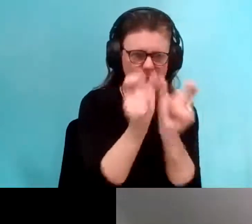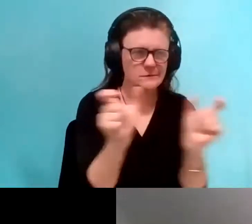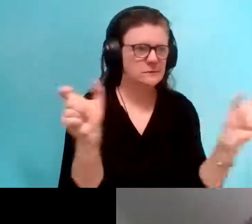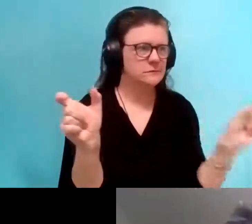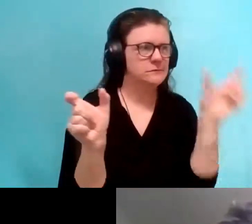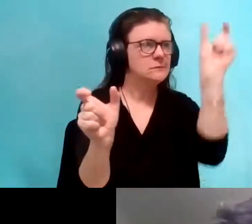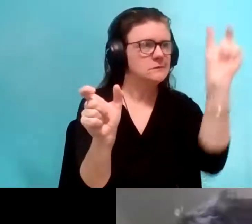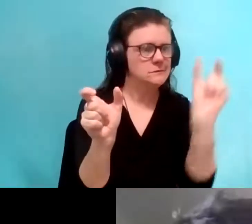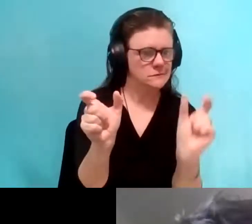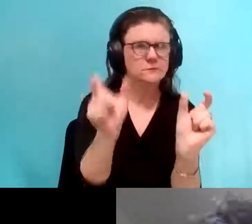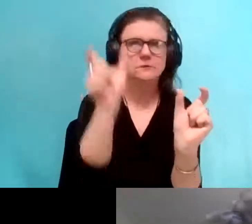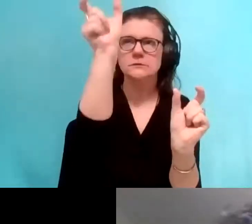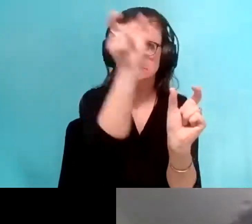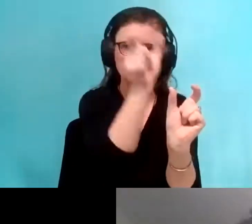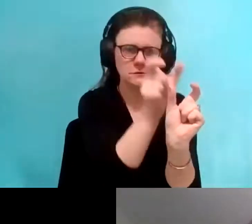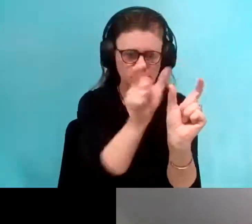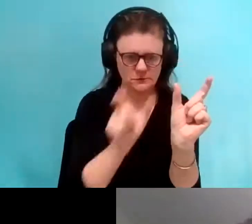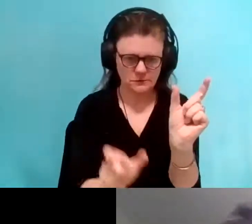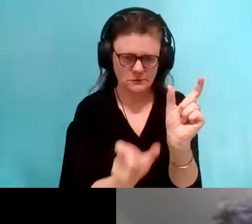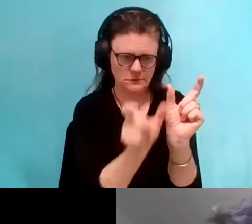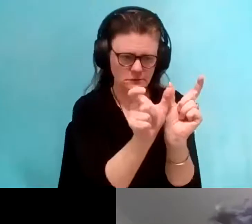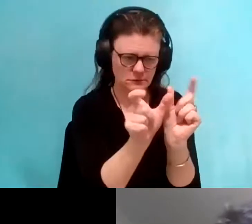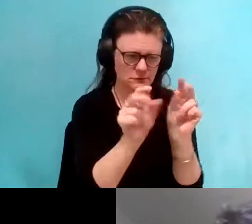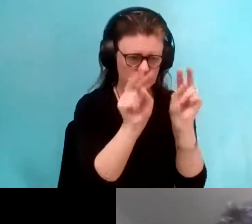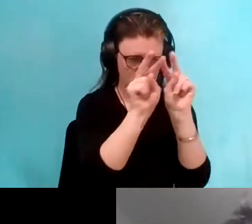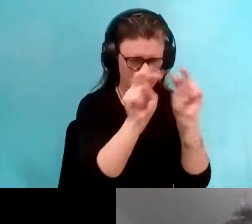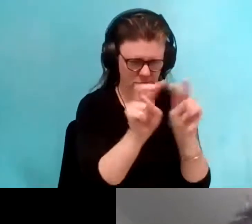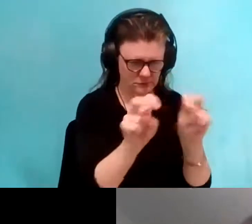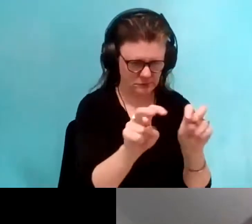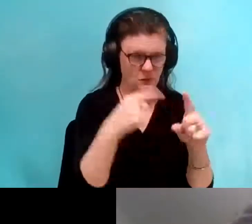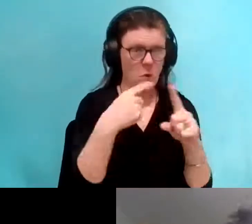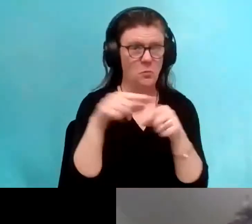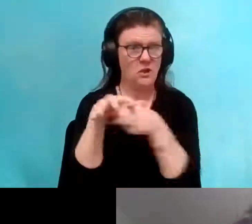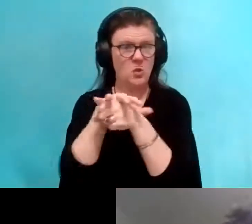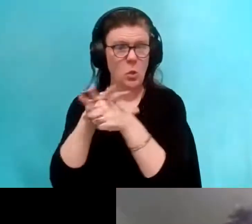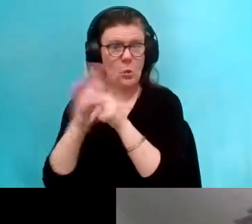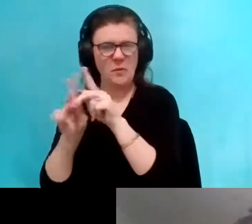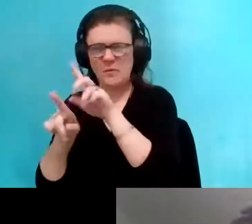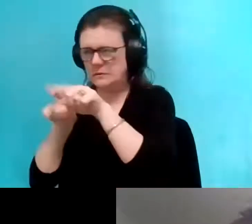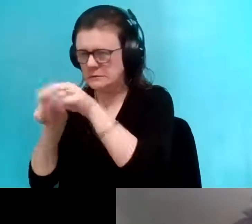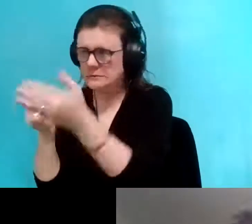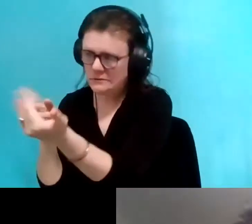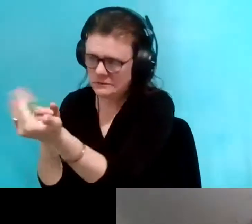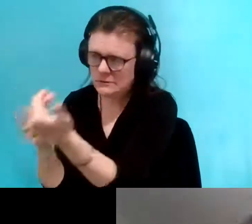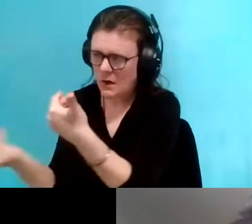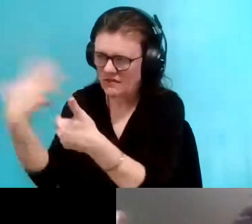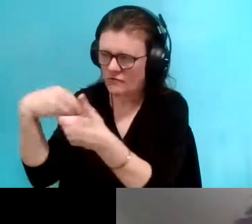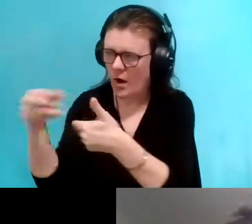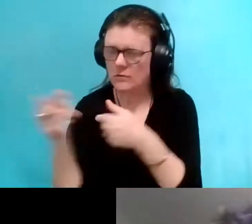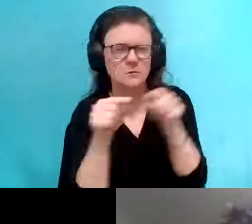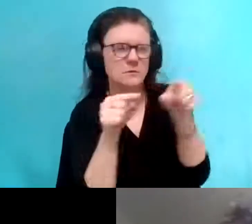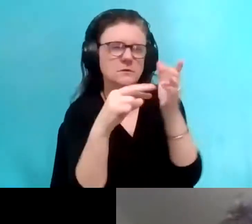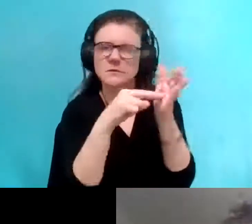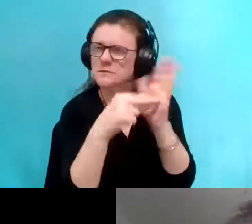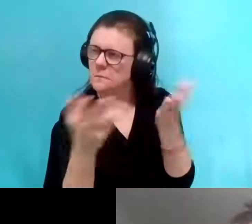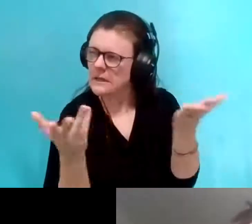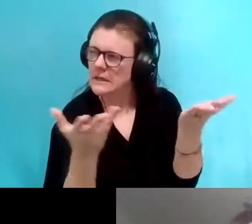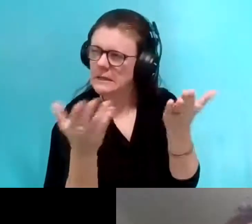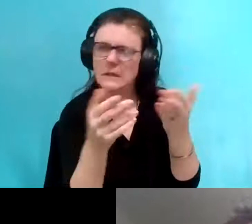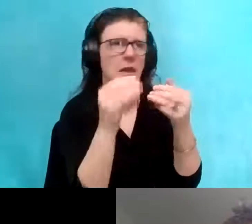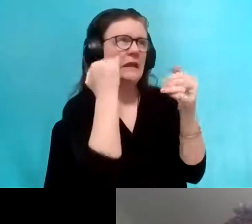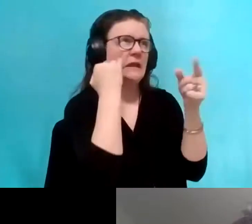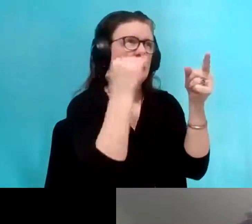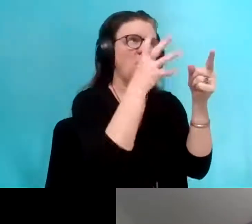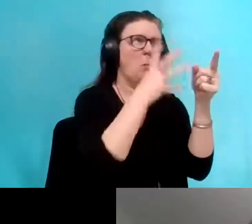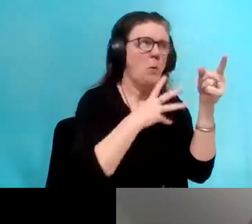then subsequently, talking to people with local understanding to unpick, why, where the intersectionalities occur,